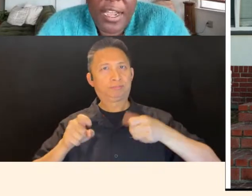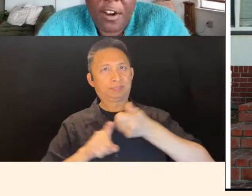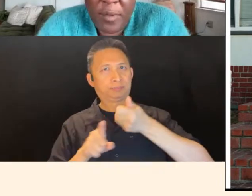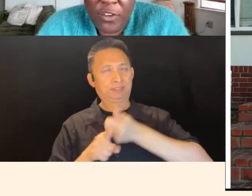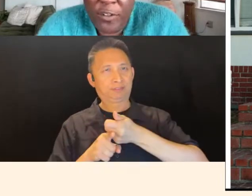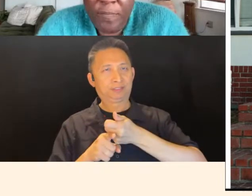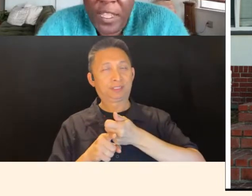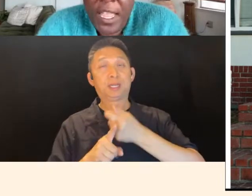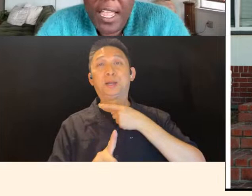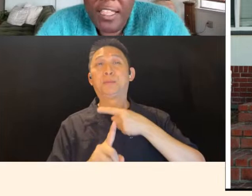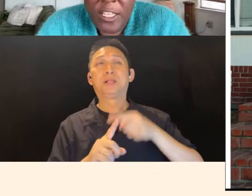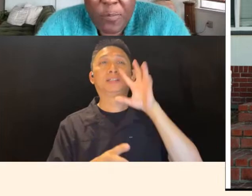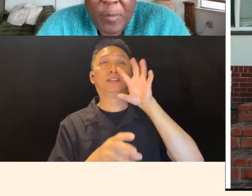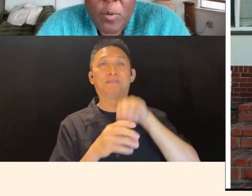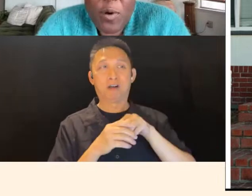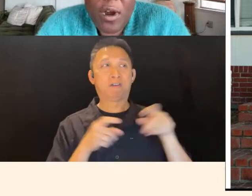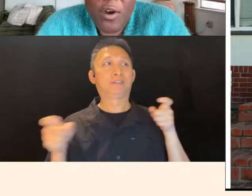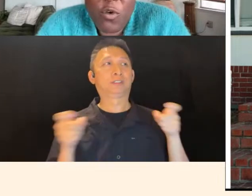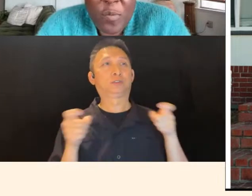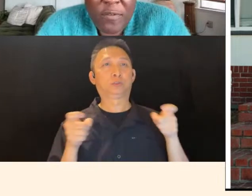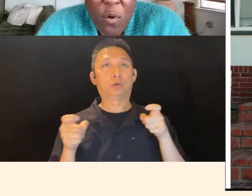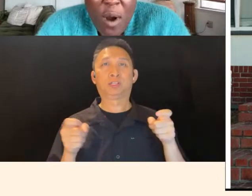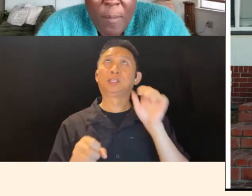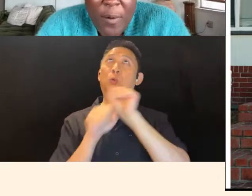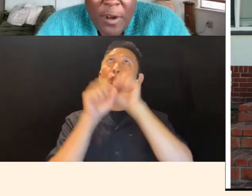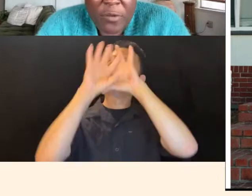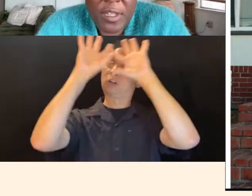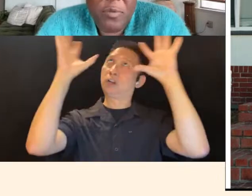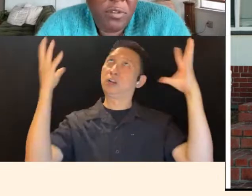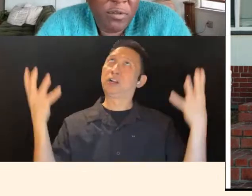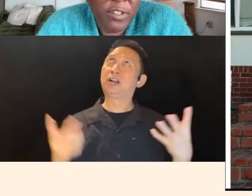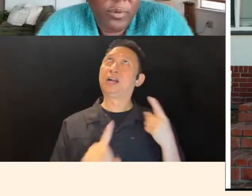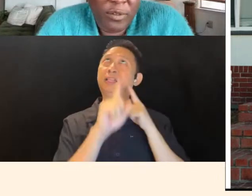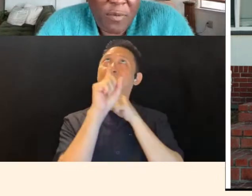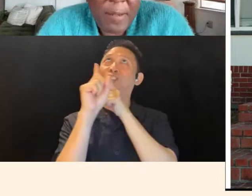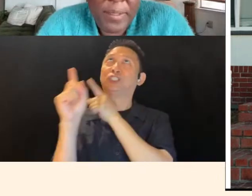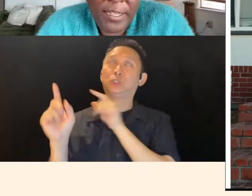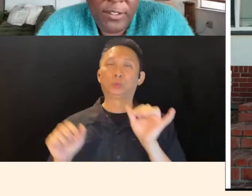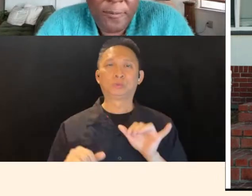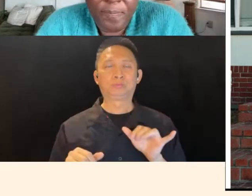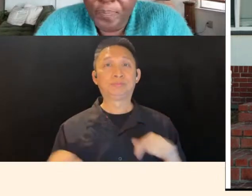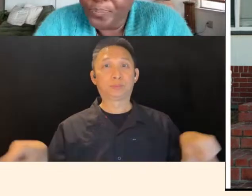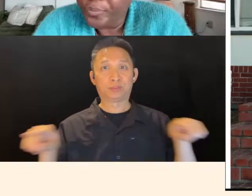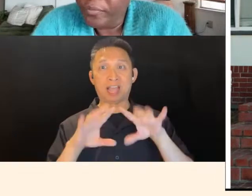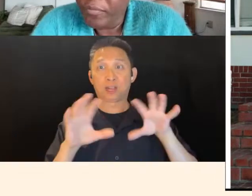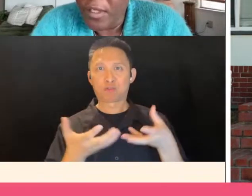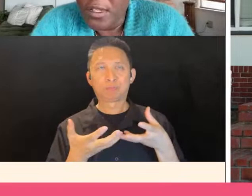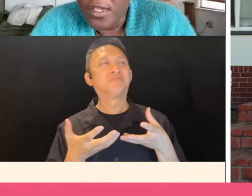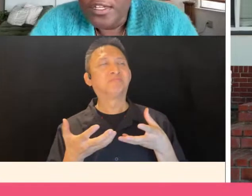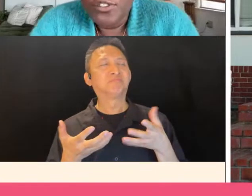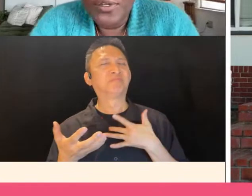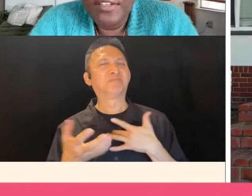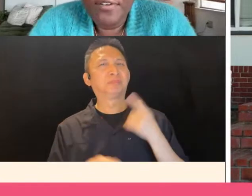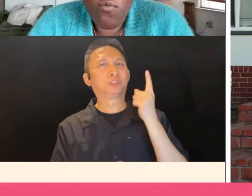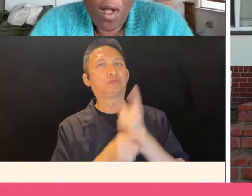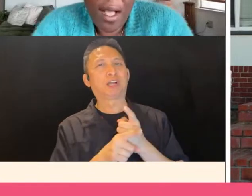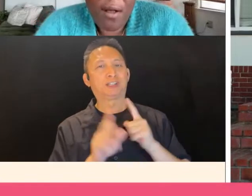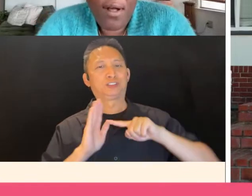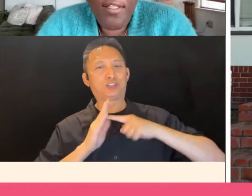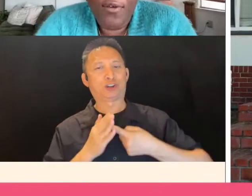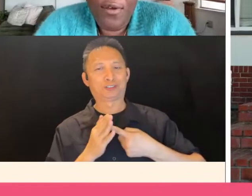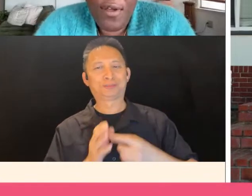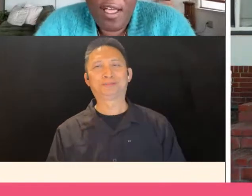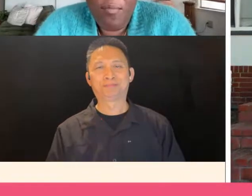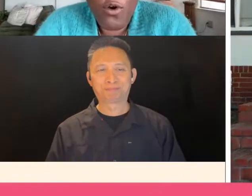our work and our mission. And these people were a group of cooperators, and we knew this was the right place. So even